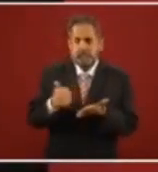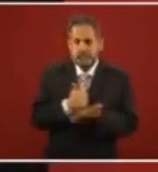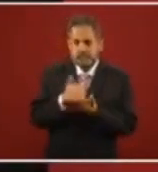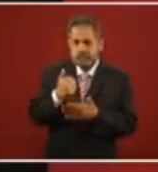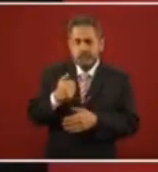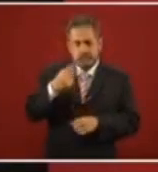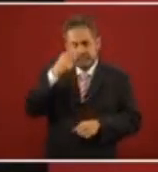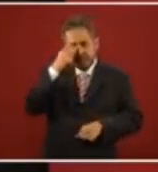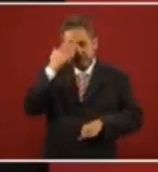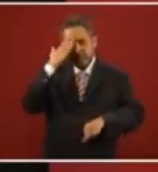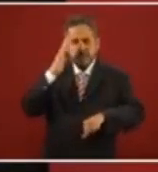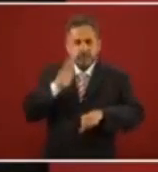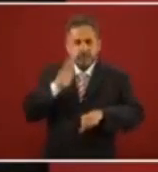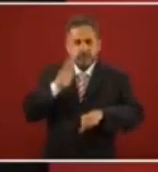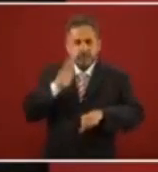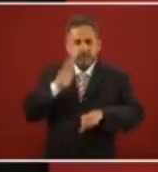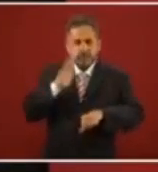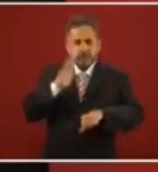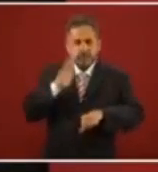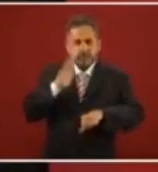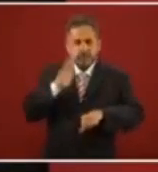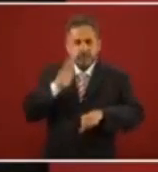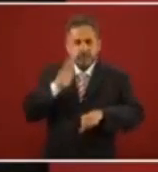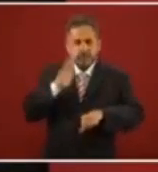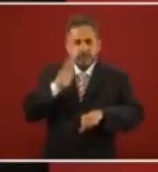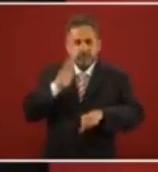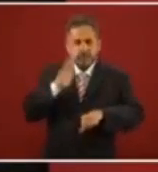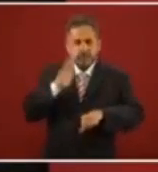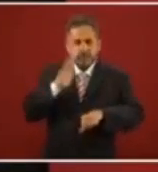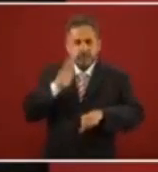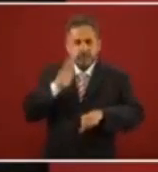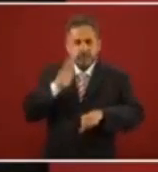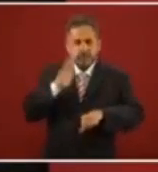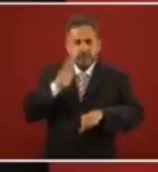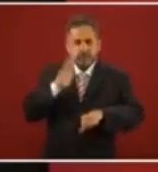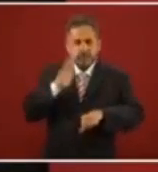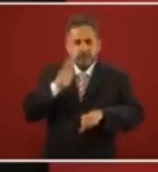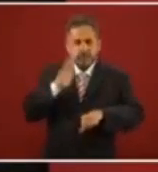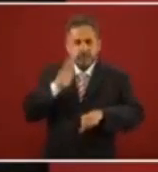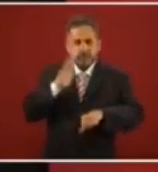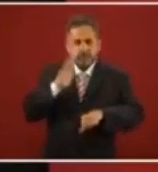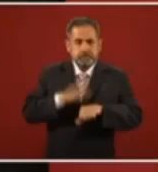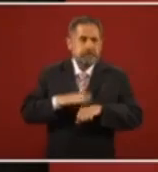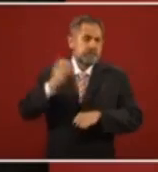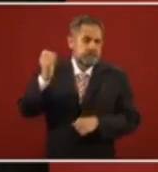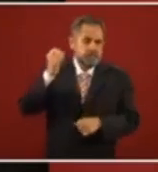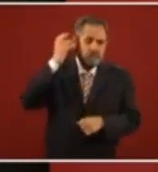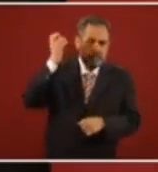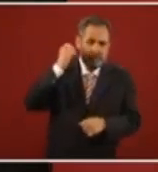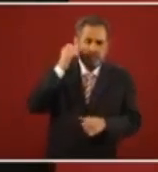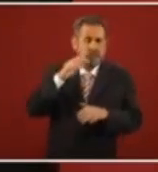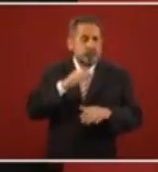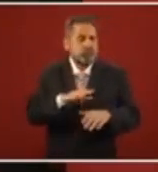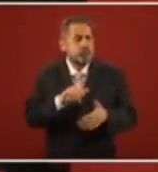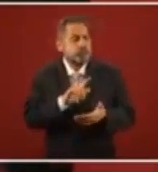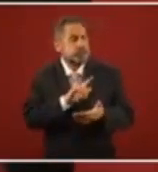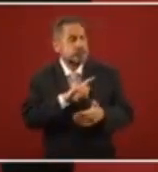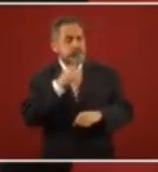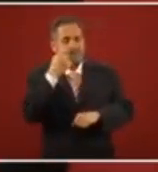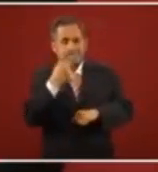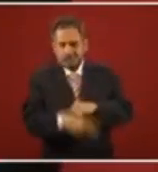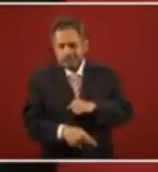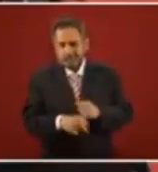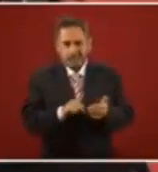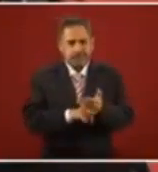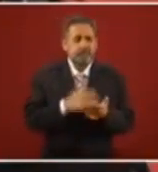...conmemorativo... ...que es un foro... ...so they're gonna be doing... ...a commemoration... ...there in the city... ...which is a forum... ...sobre riesgos asociados... ...al manejo